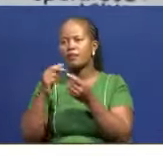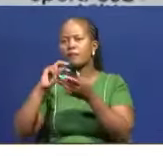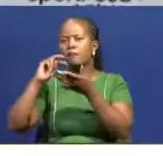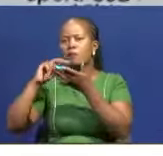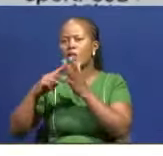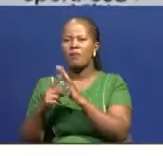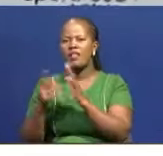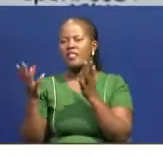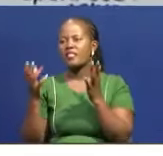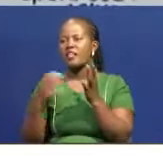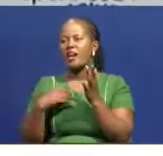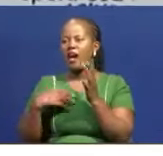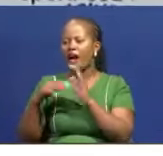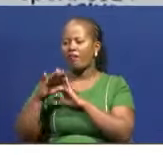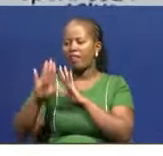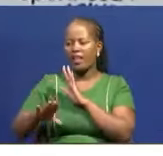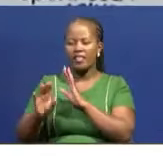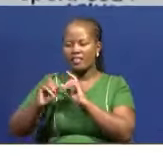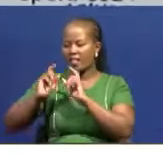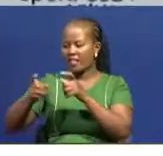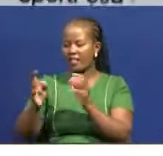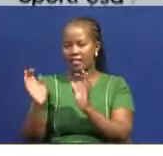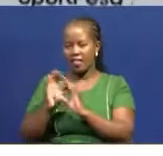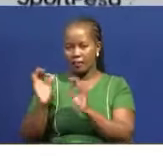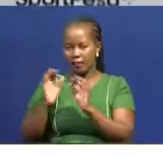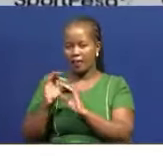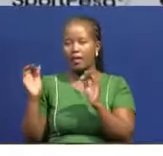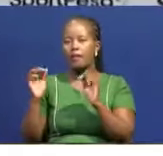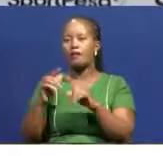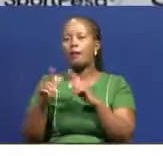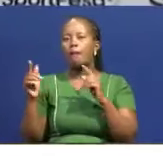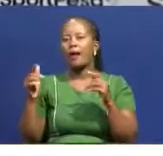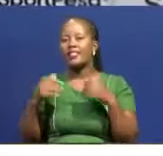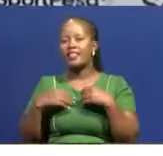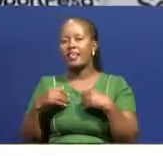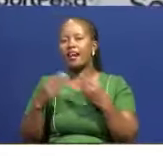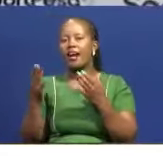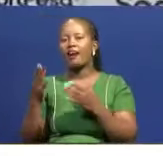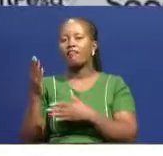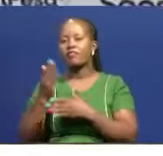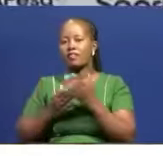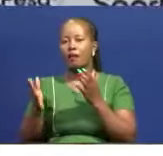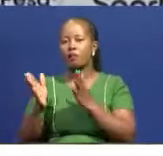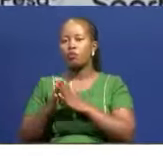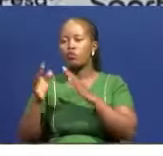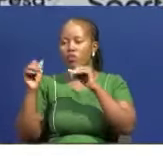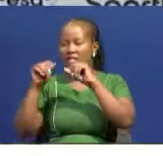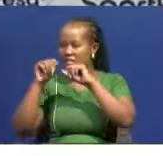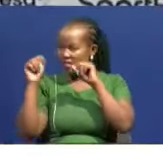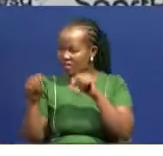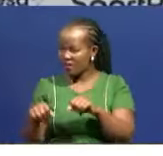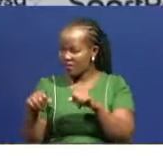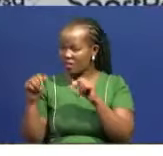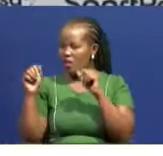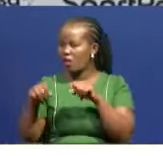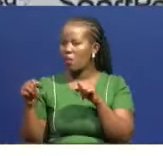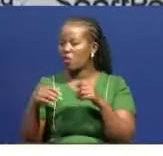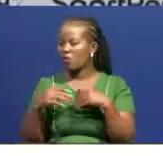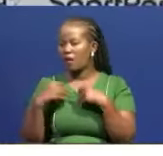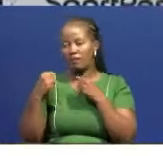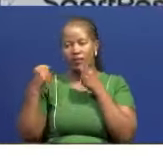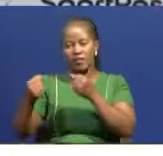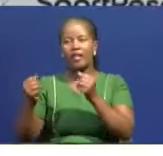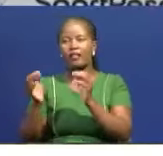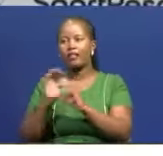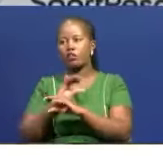any less talented, but because they don't have the building blocks through the pathway, right through the age grade system, they may not have the finesse. However,